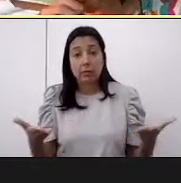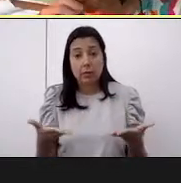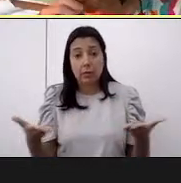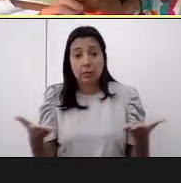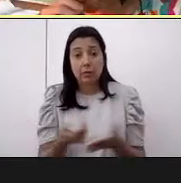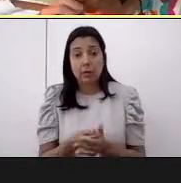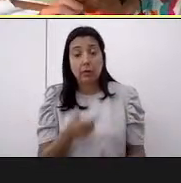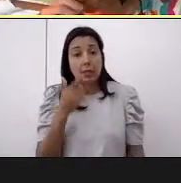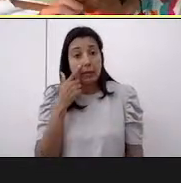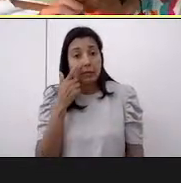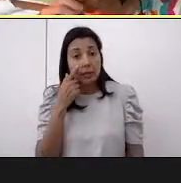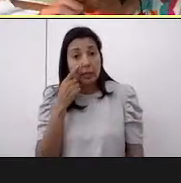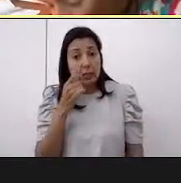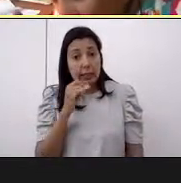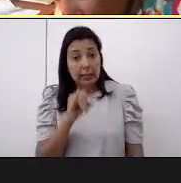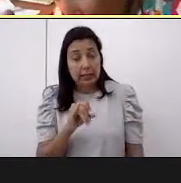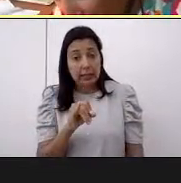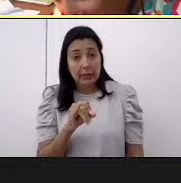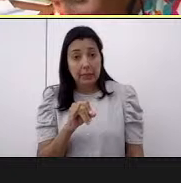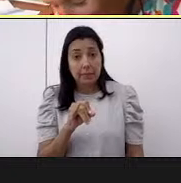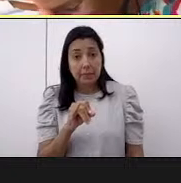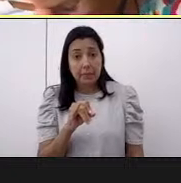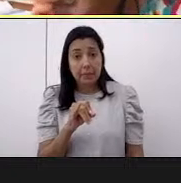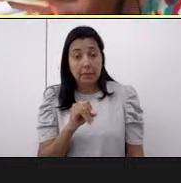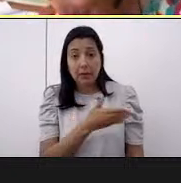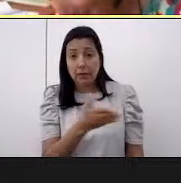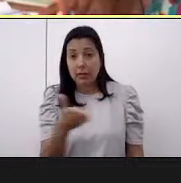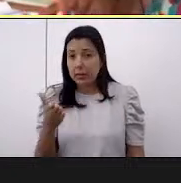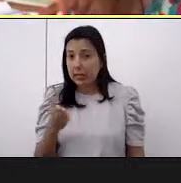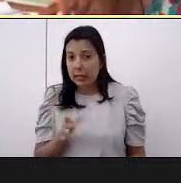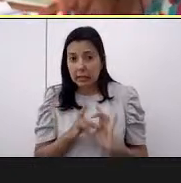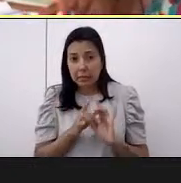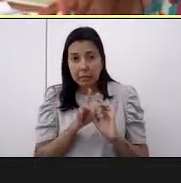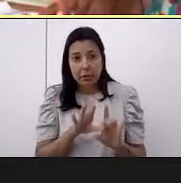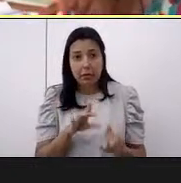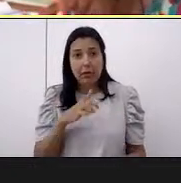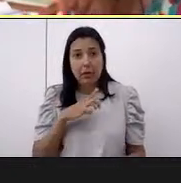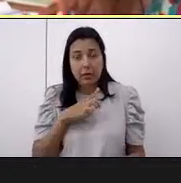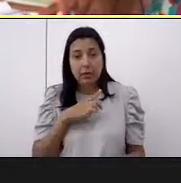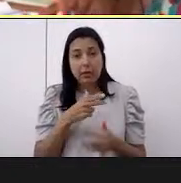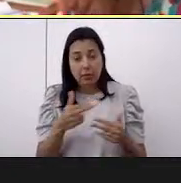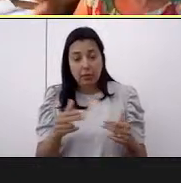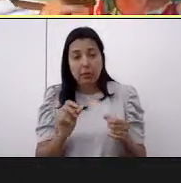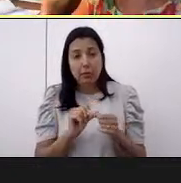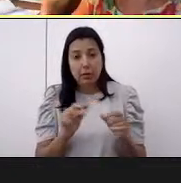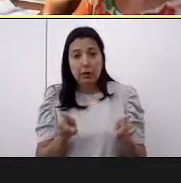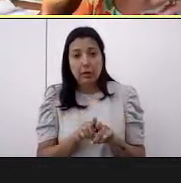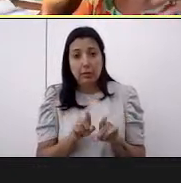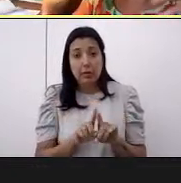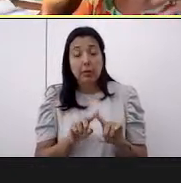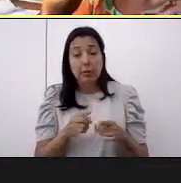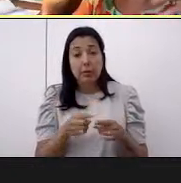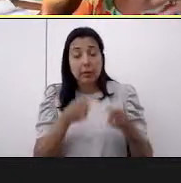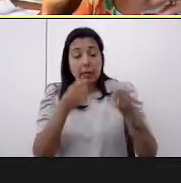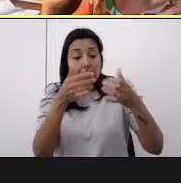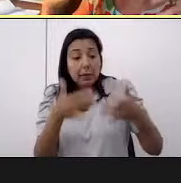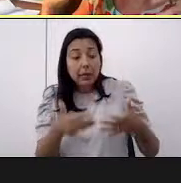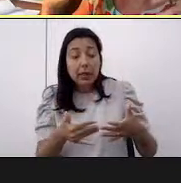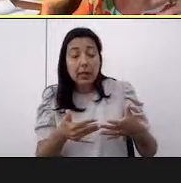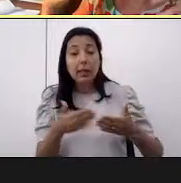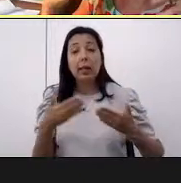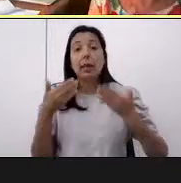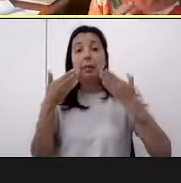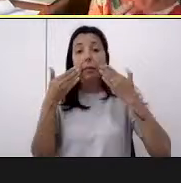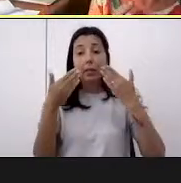want, if you allow me, what I plan to do is to present first, because this approach comes first at the national